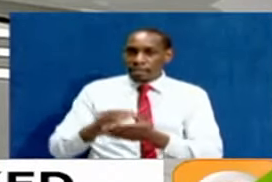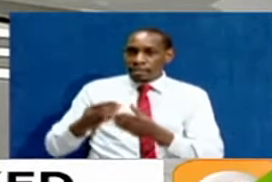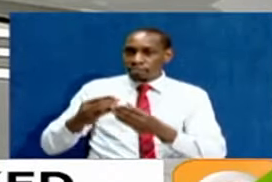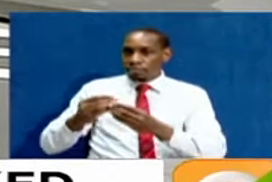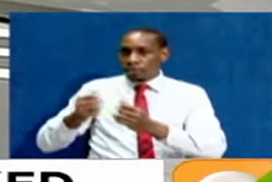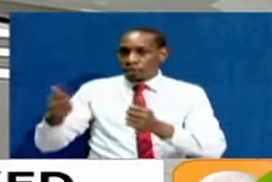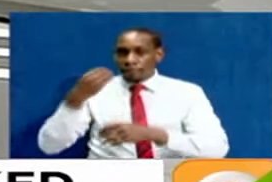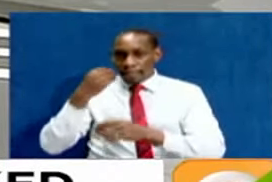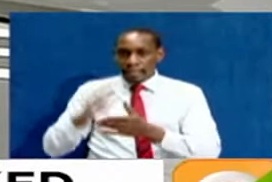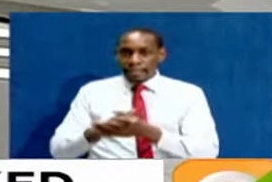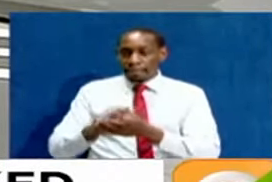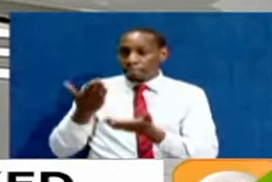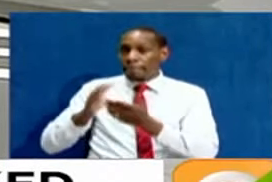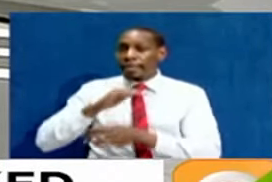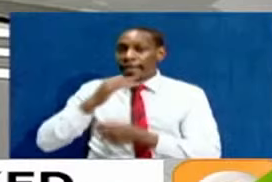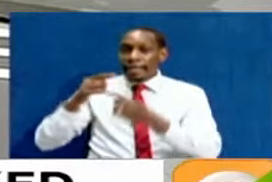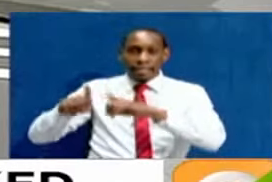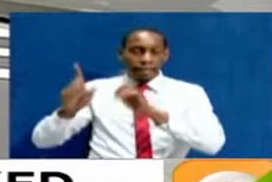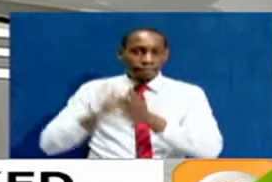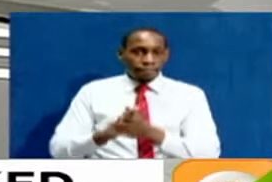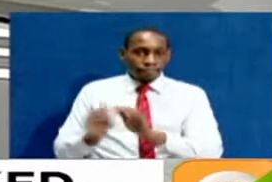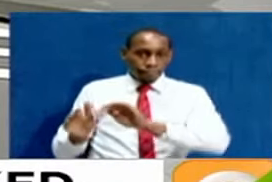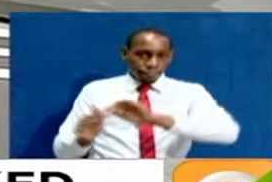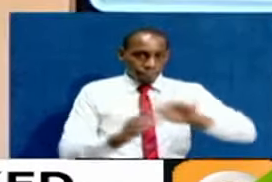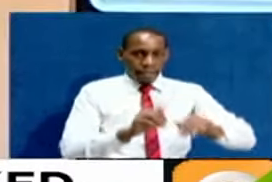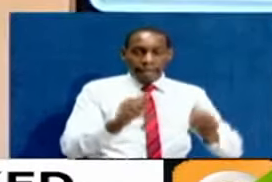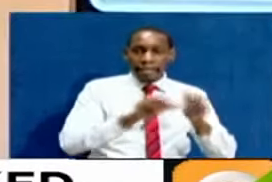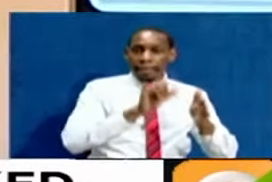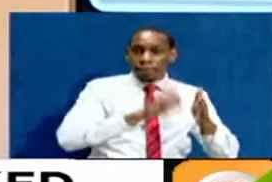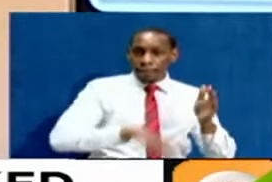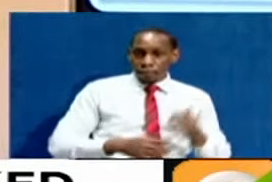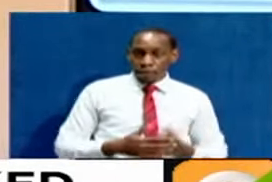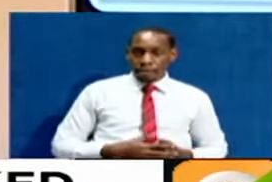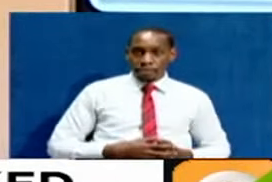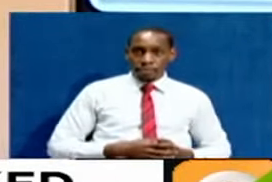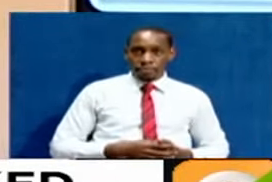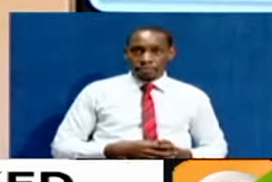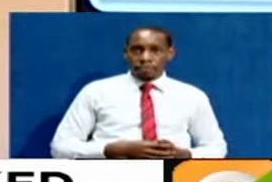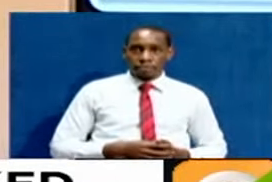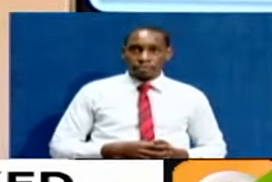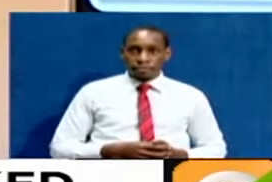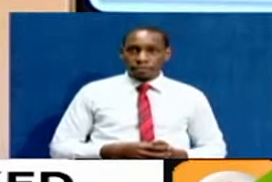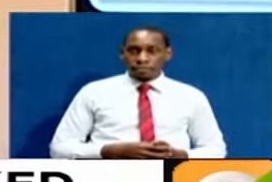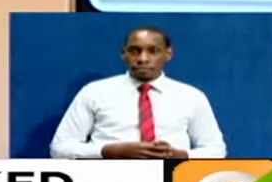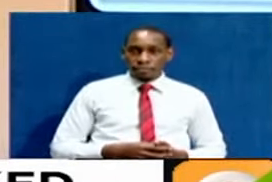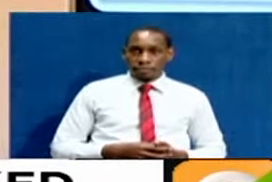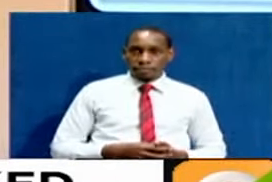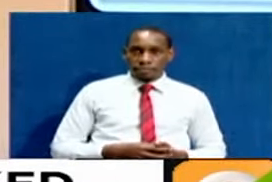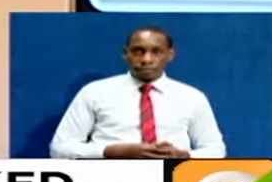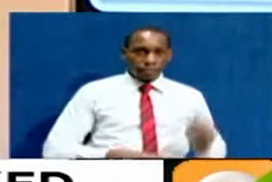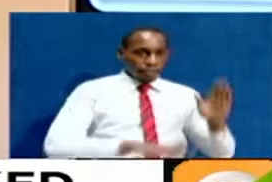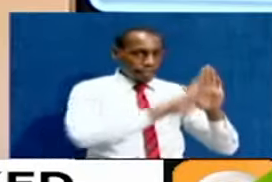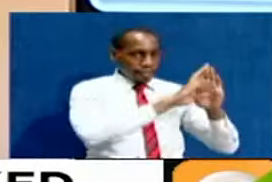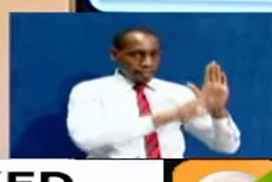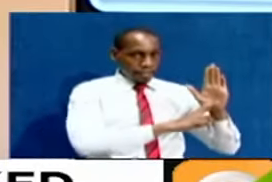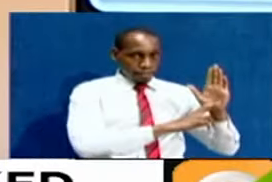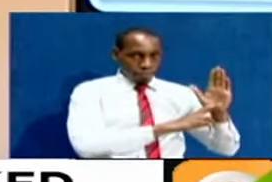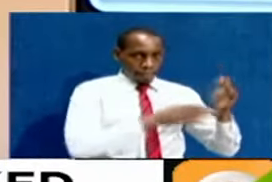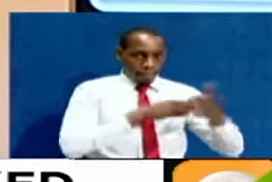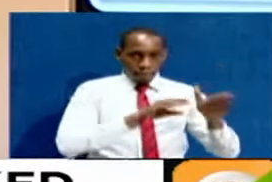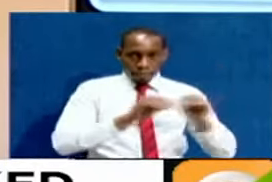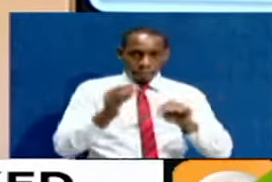die, or whatever happens. But here's the other issue. Much like with the measures, containment measures that we had last